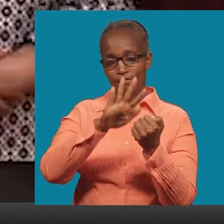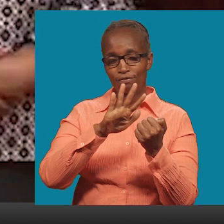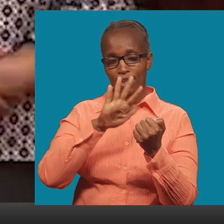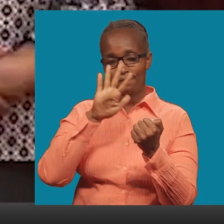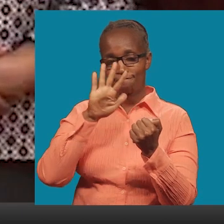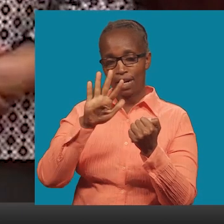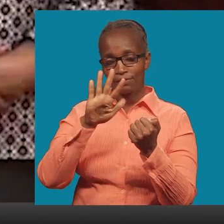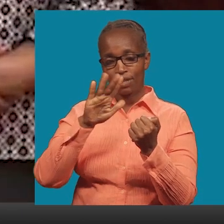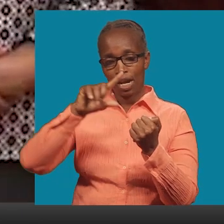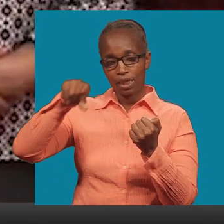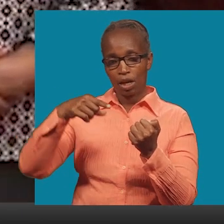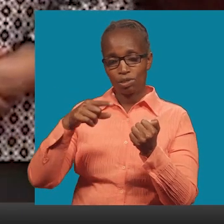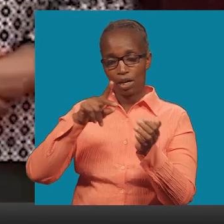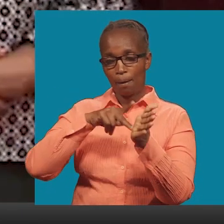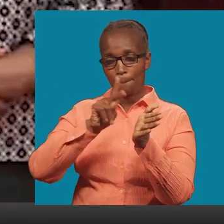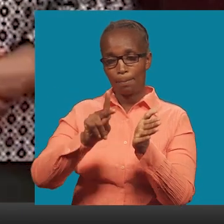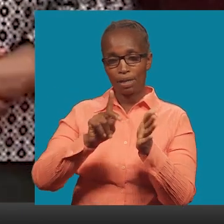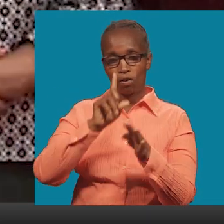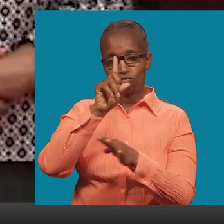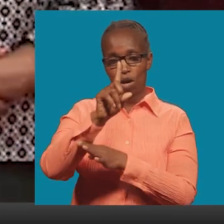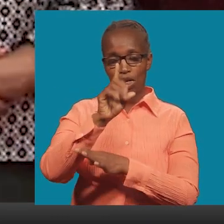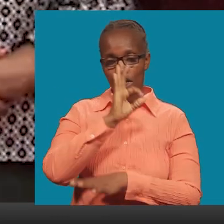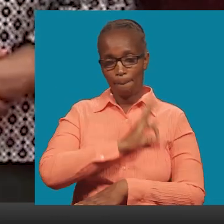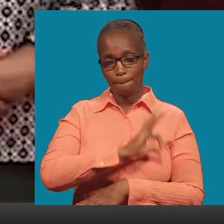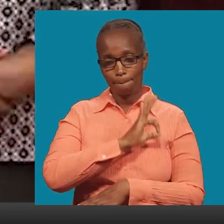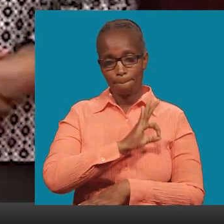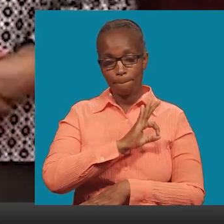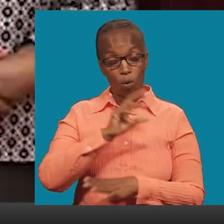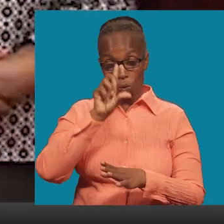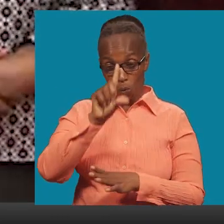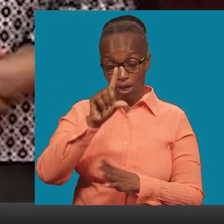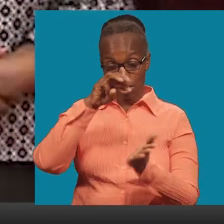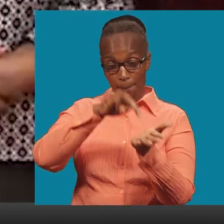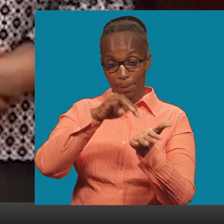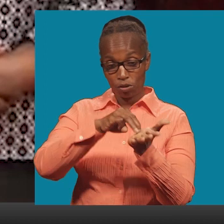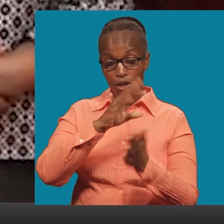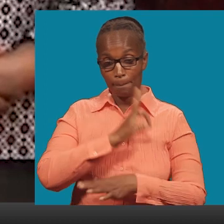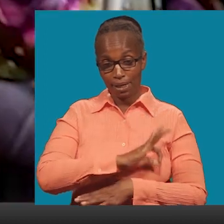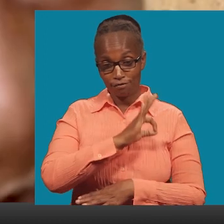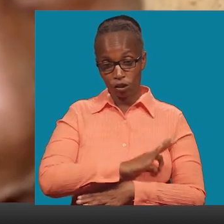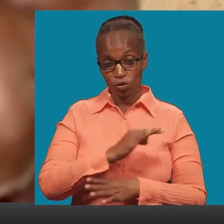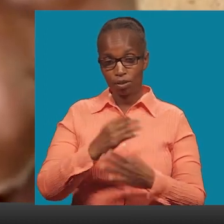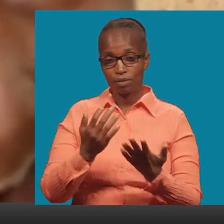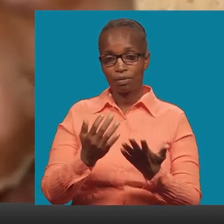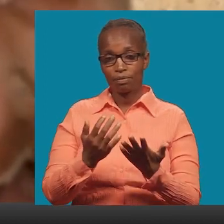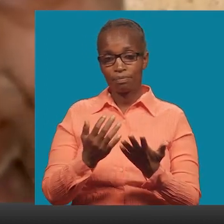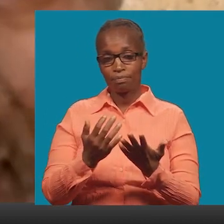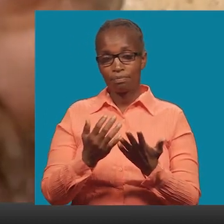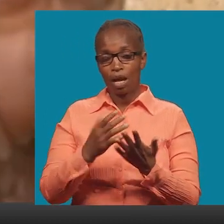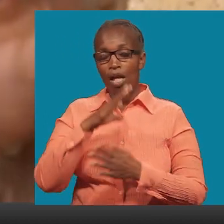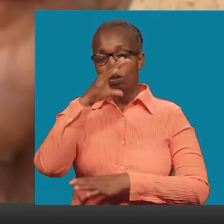16,725,856 for payment to over 1 million beneficiaries enrolled in the INUA JAMII program. Wazee